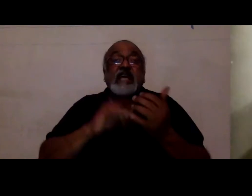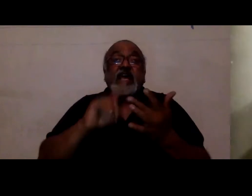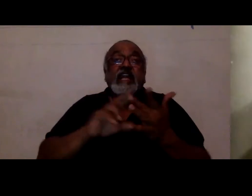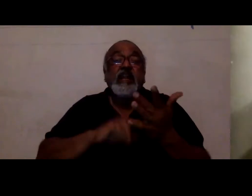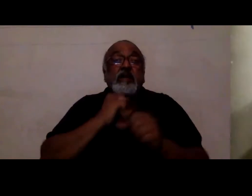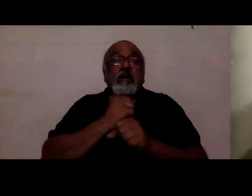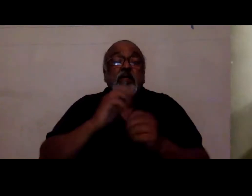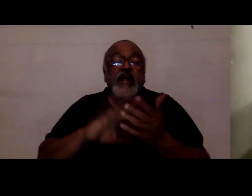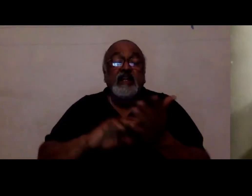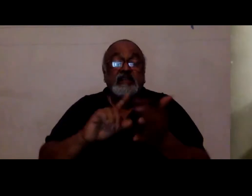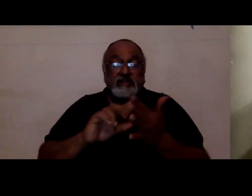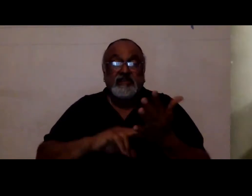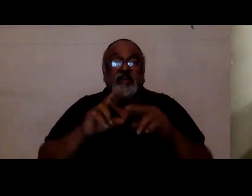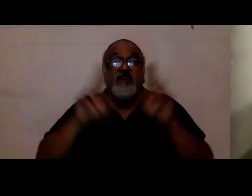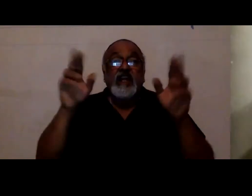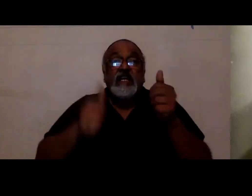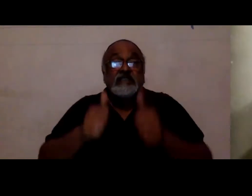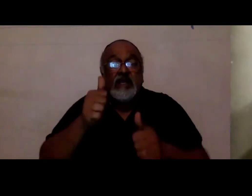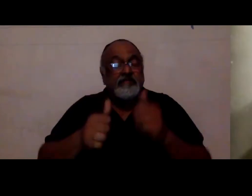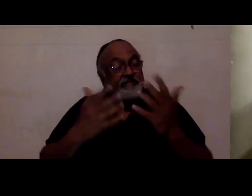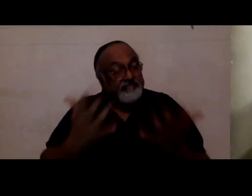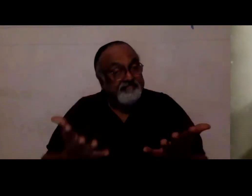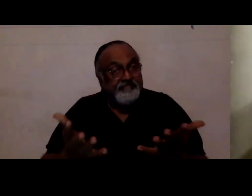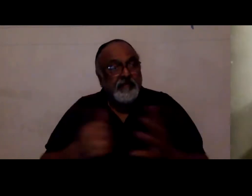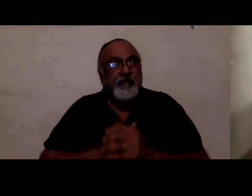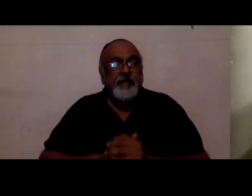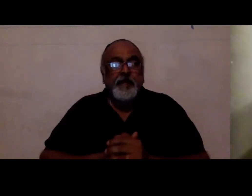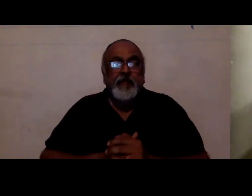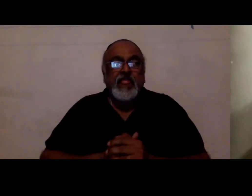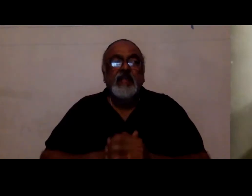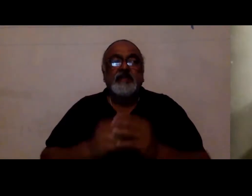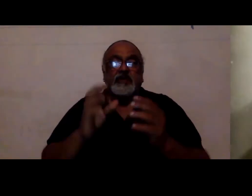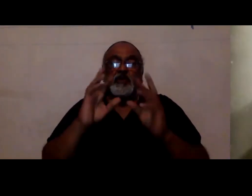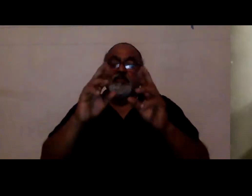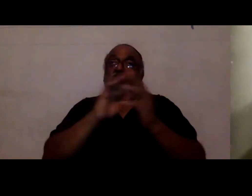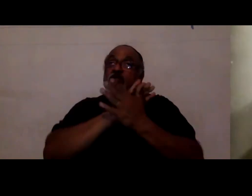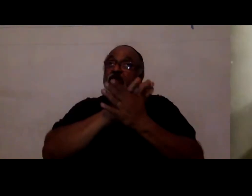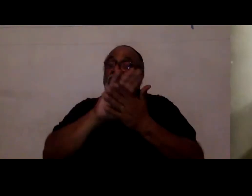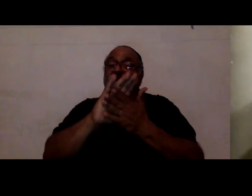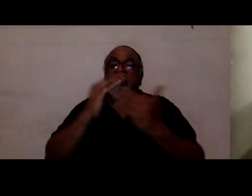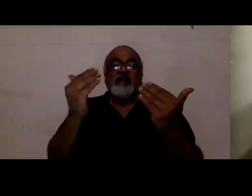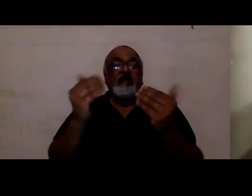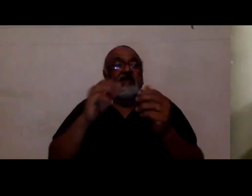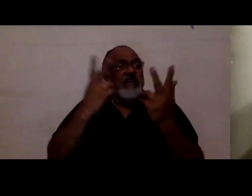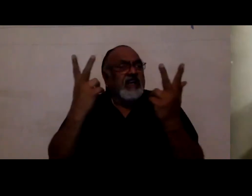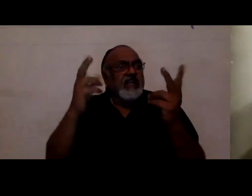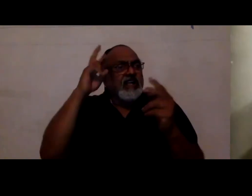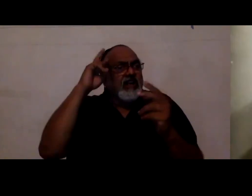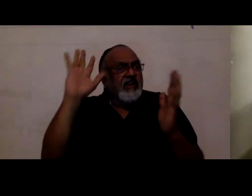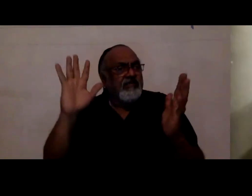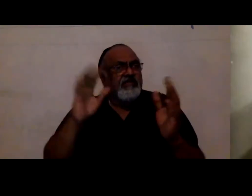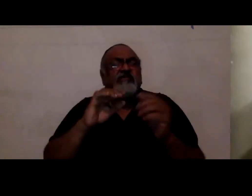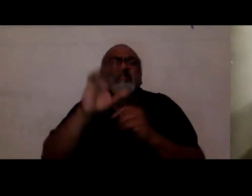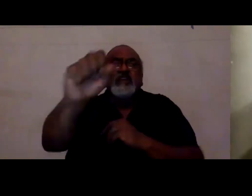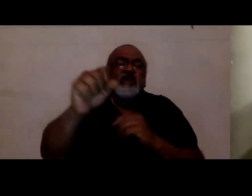final exams. So I hope you guys have got it cleared now, and still if there is any doubt, you can reach out